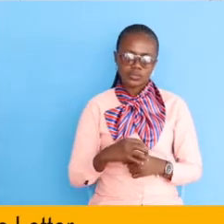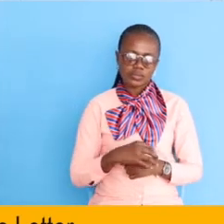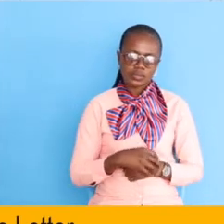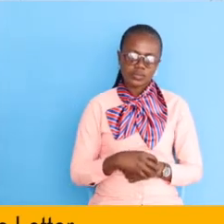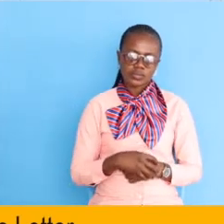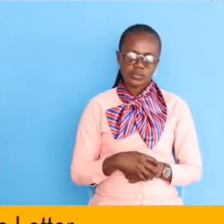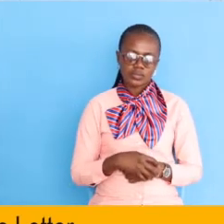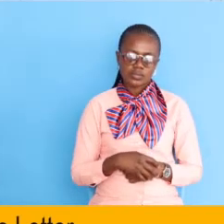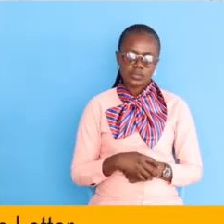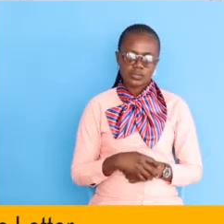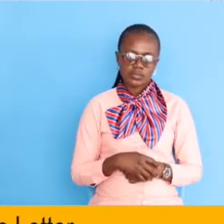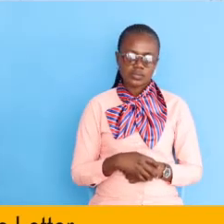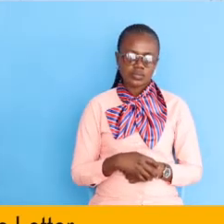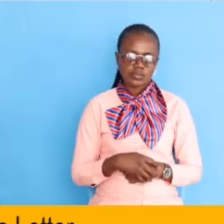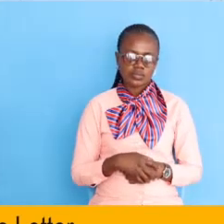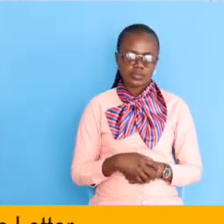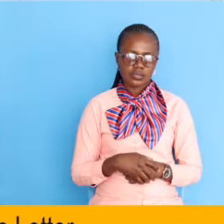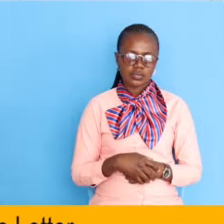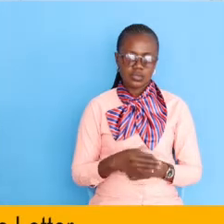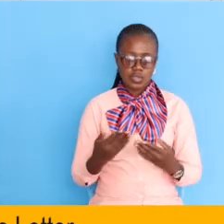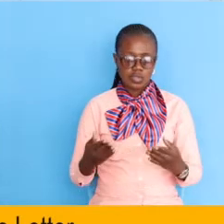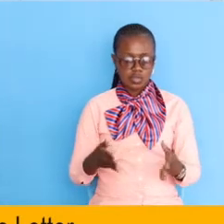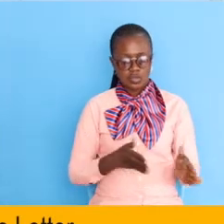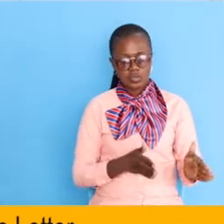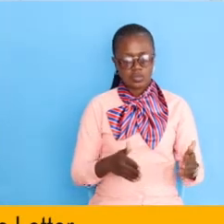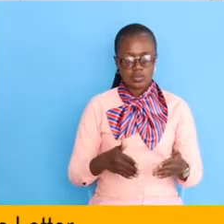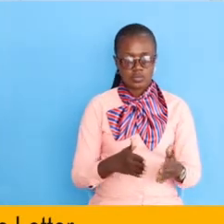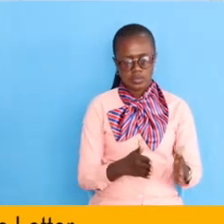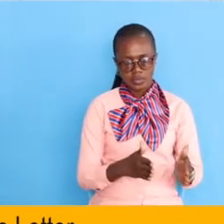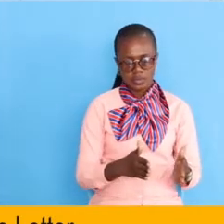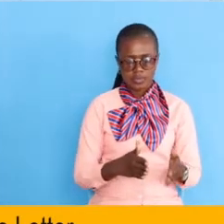written like this. So this is